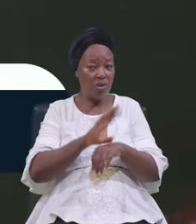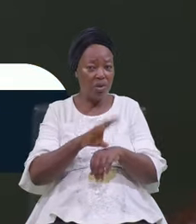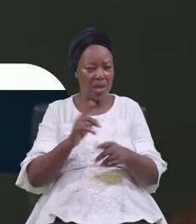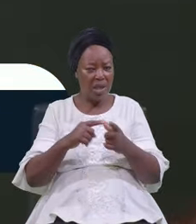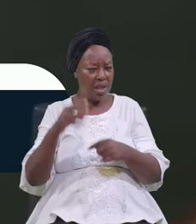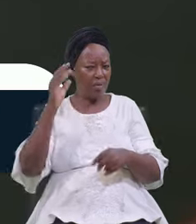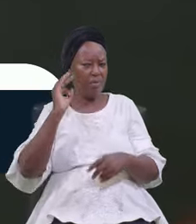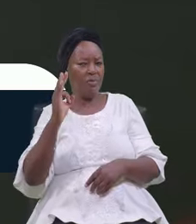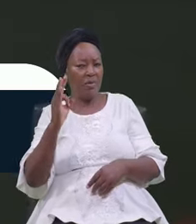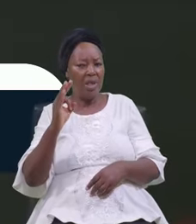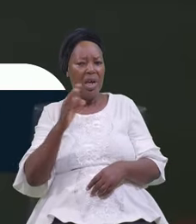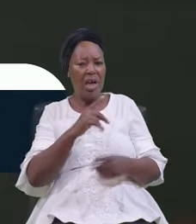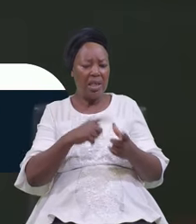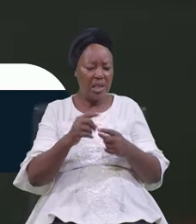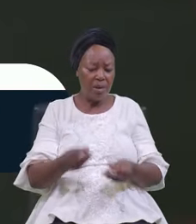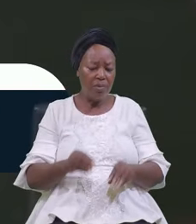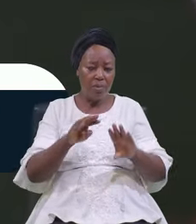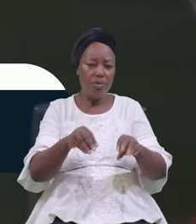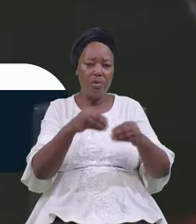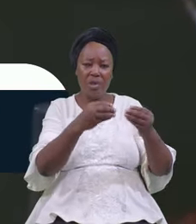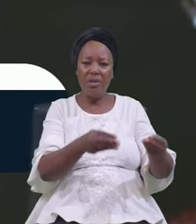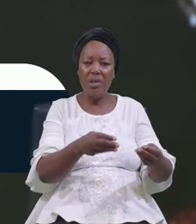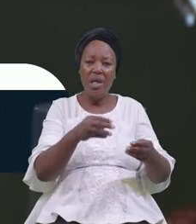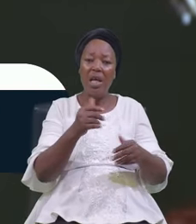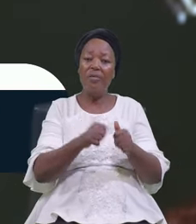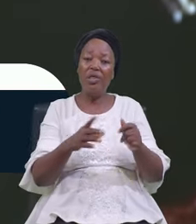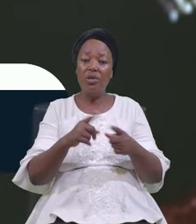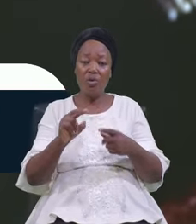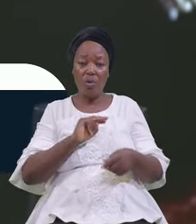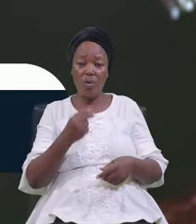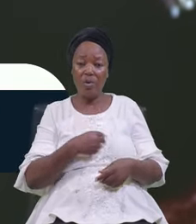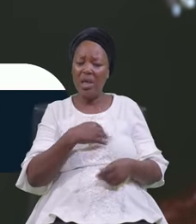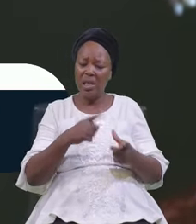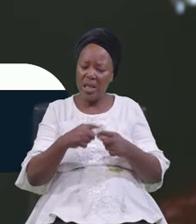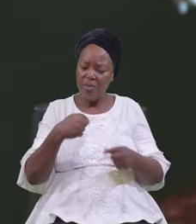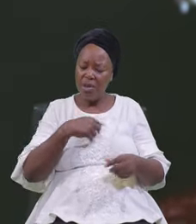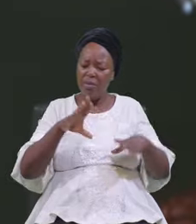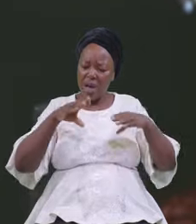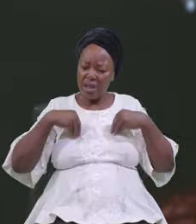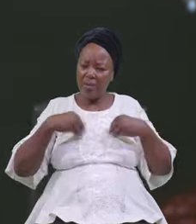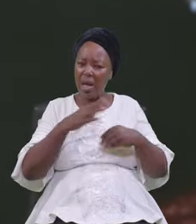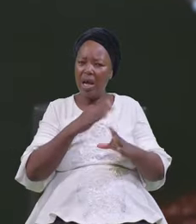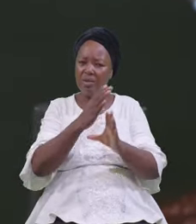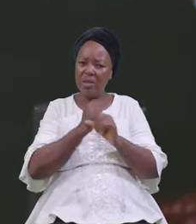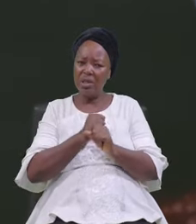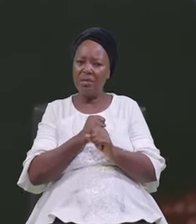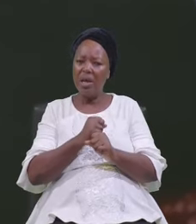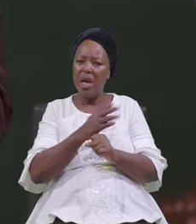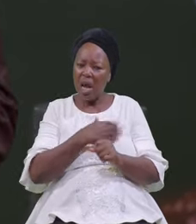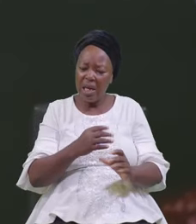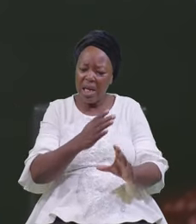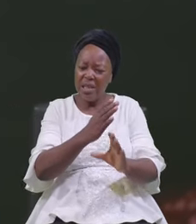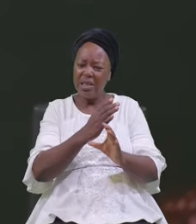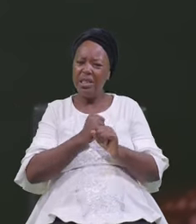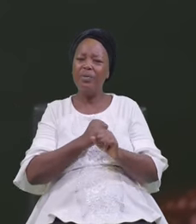preached and they handed over everything to us, and I accepted and I received. And you know, I received